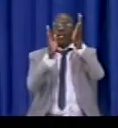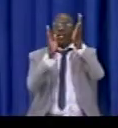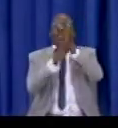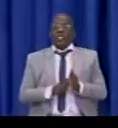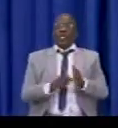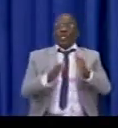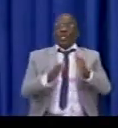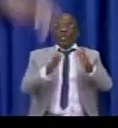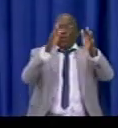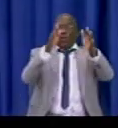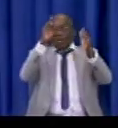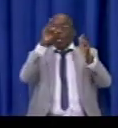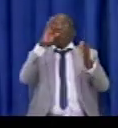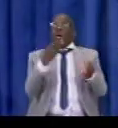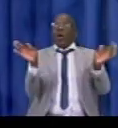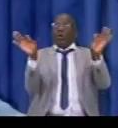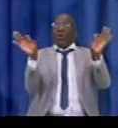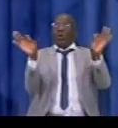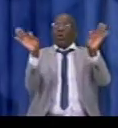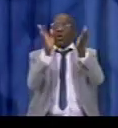Father, you are worthy of praise.